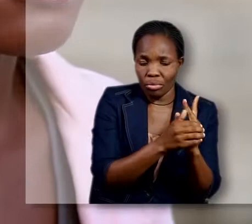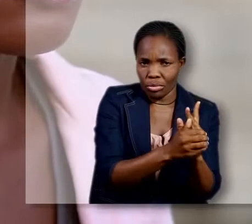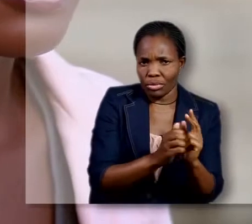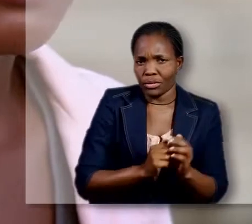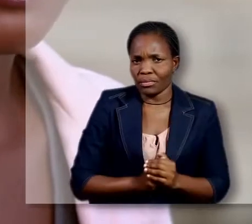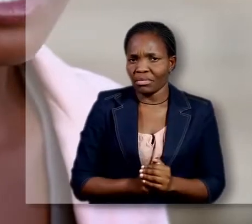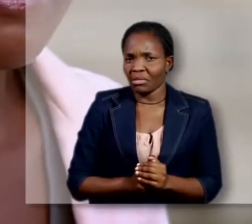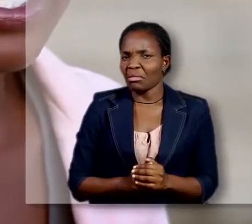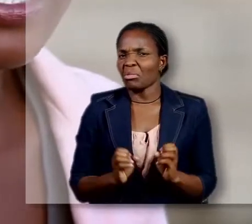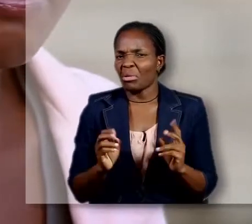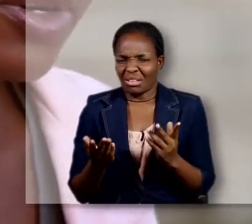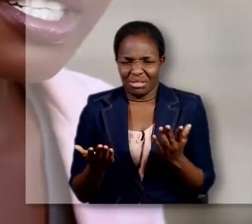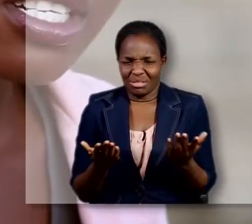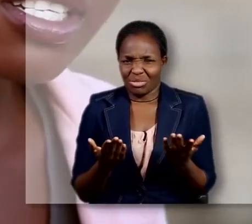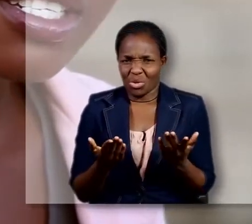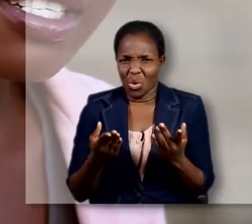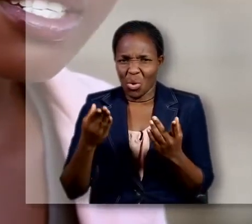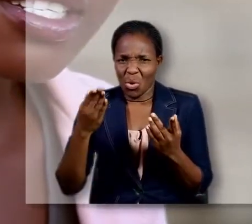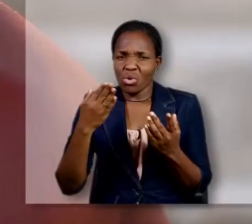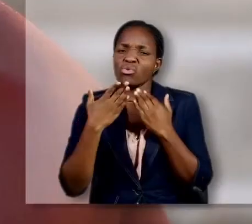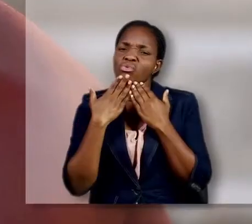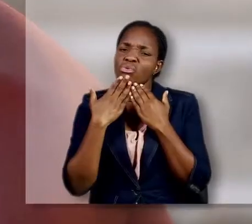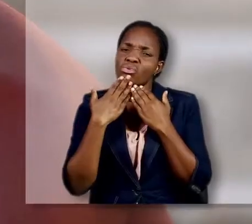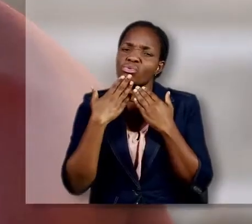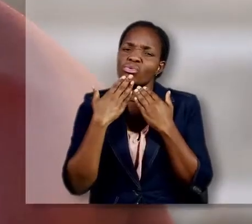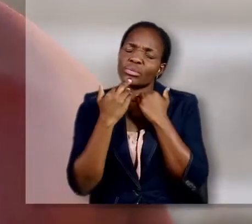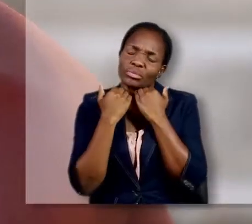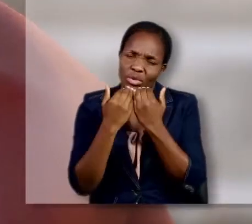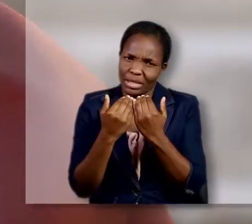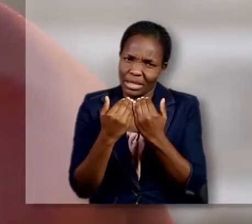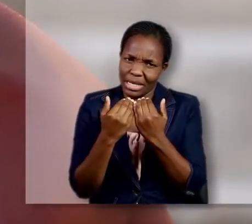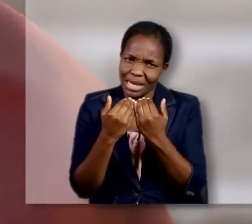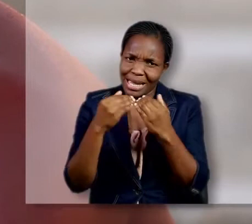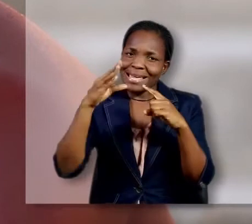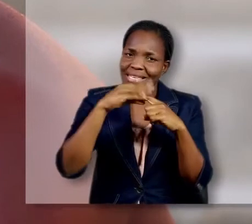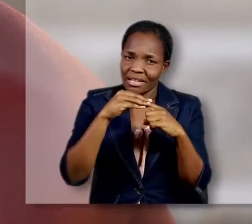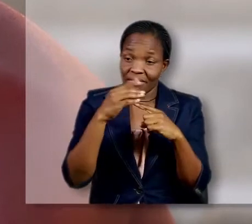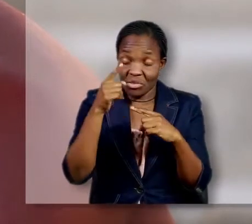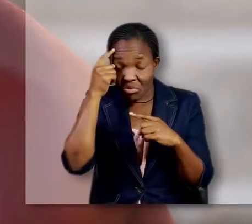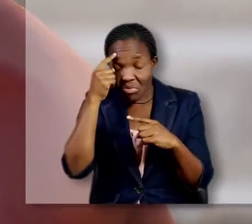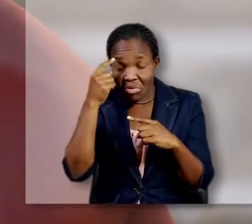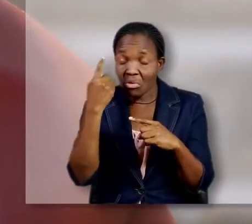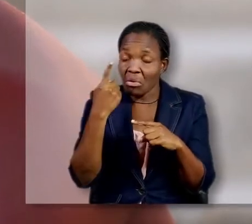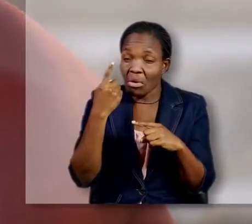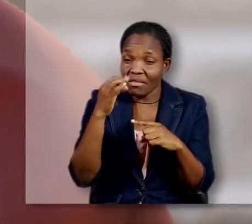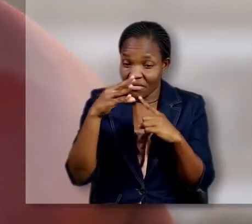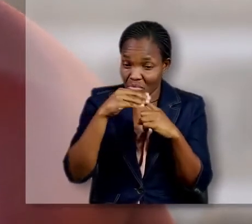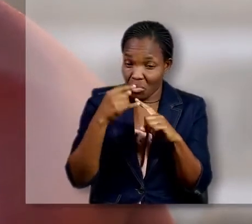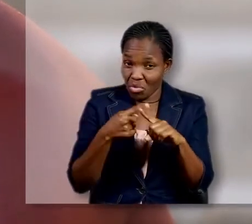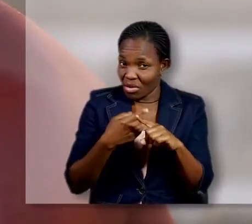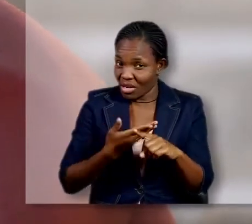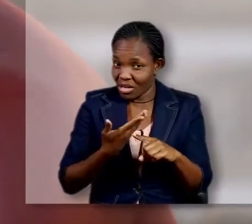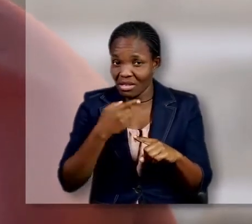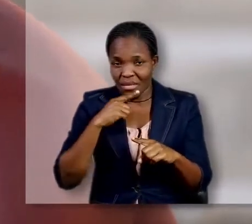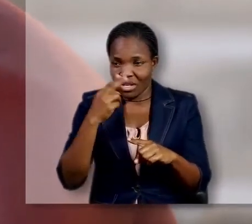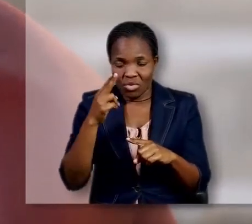So, is it just the chief that is important? Be careful of assuming it is always a man. A woman can hold